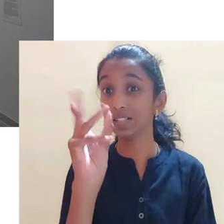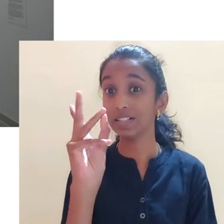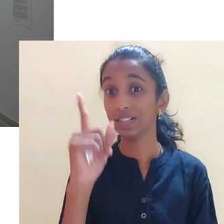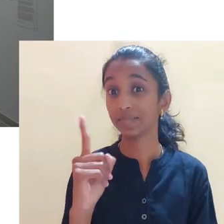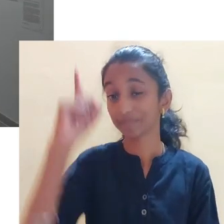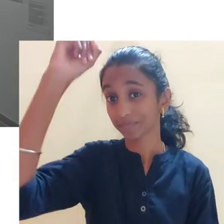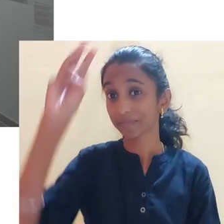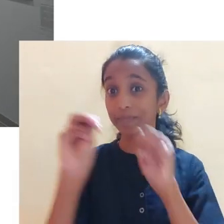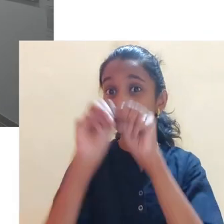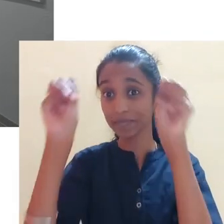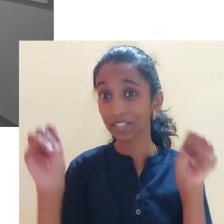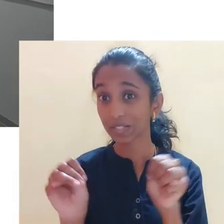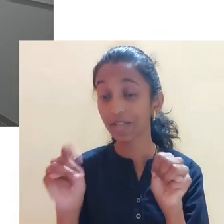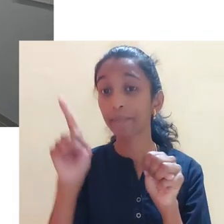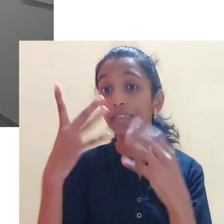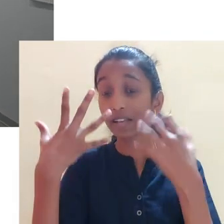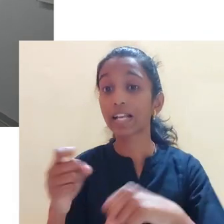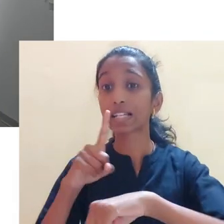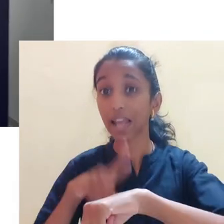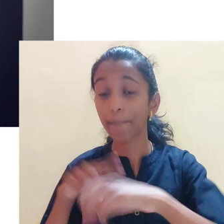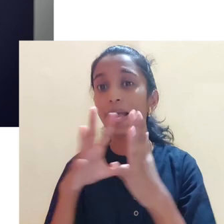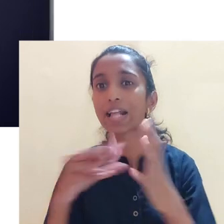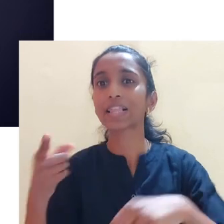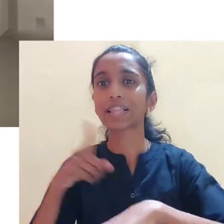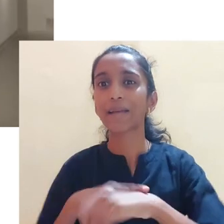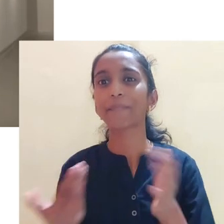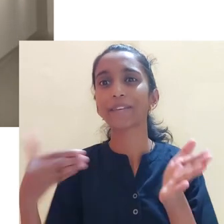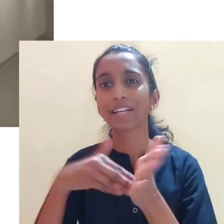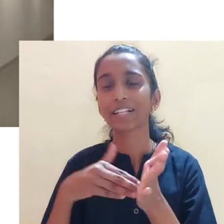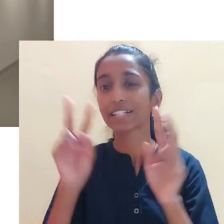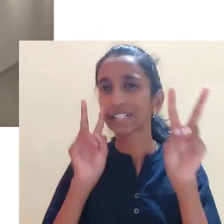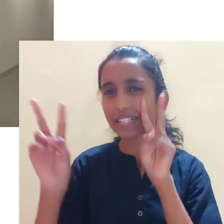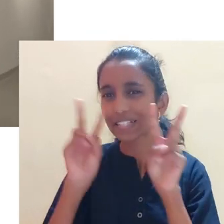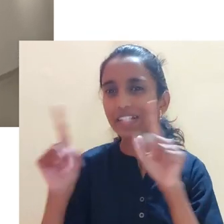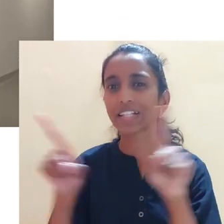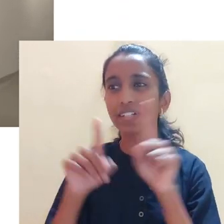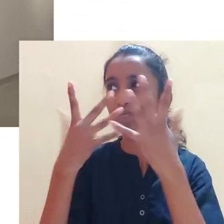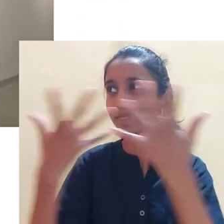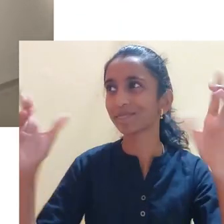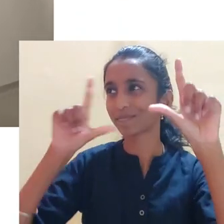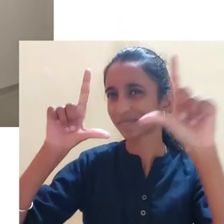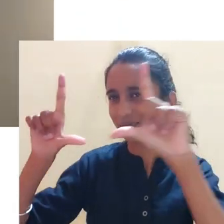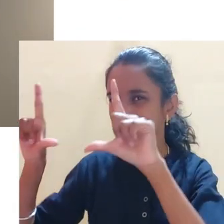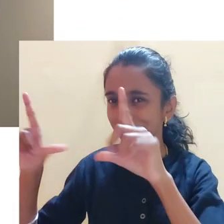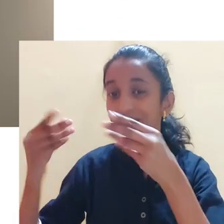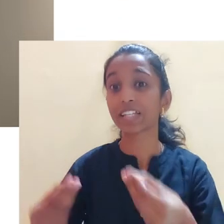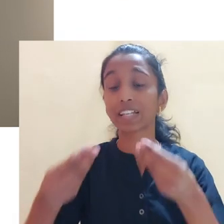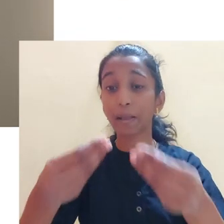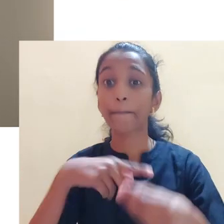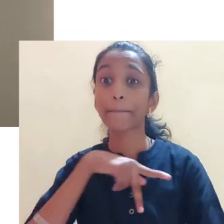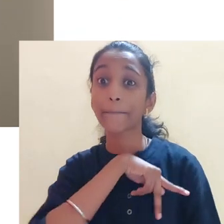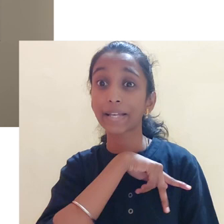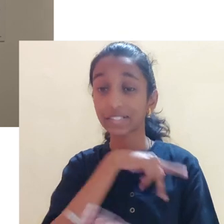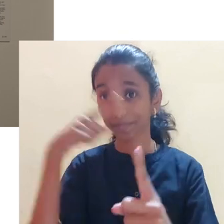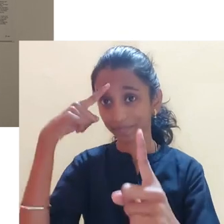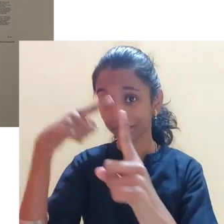The third floor of the museum features Time and Time Again, which looks at Jyoti Bhatt's photographic works, offering a